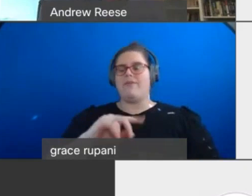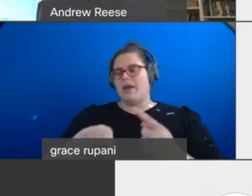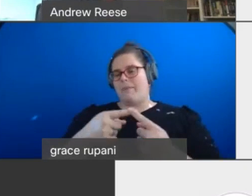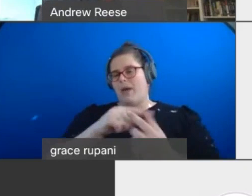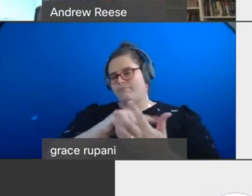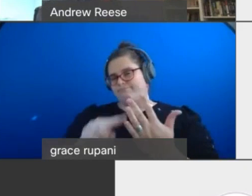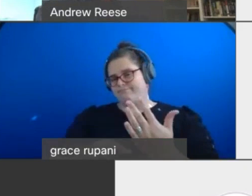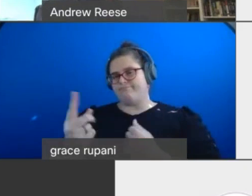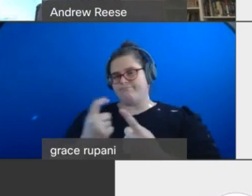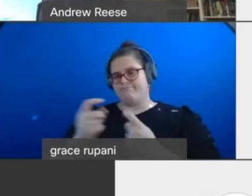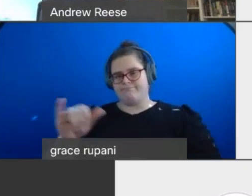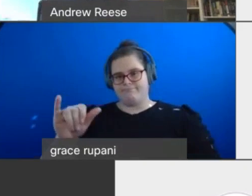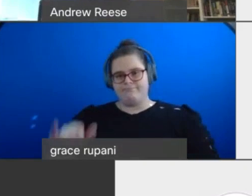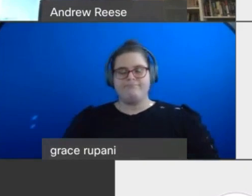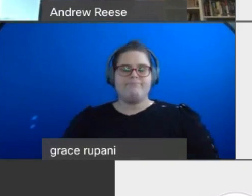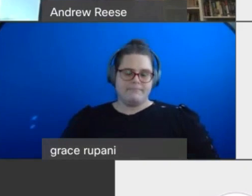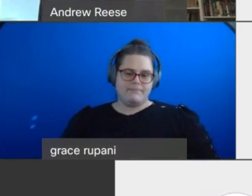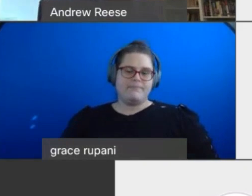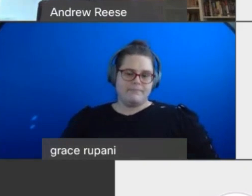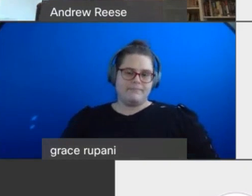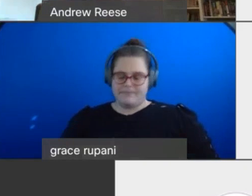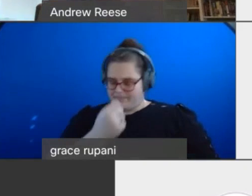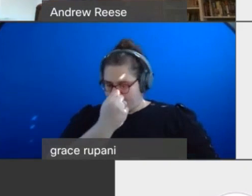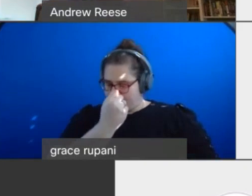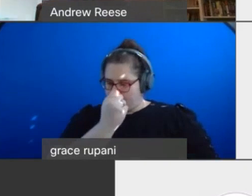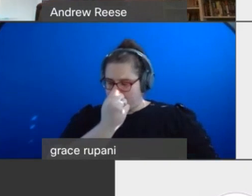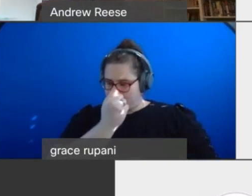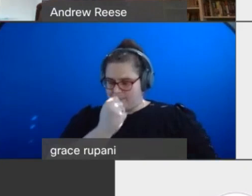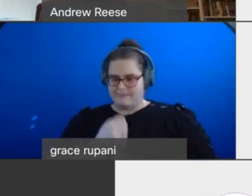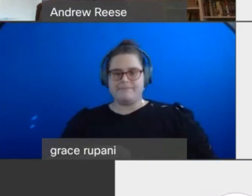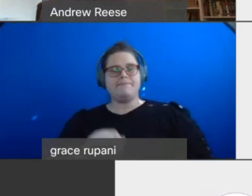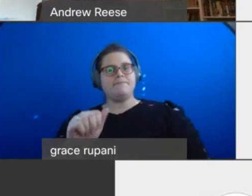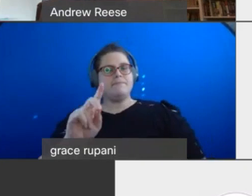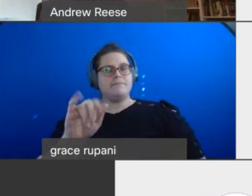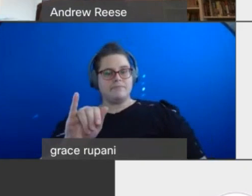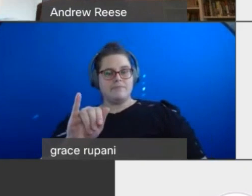And just so people know, we appreciate how